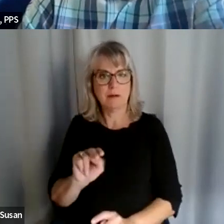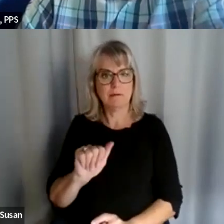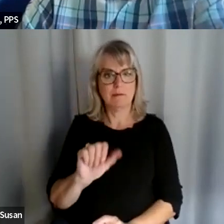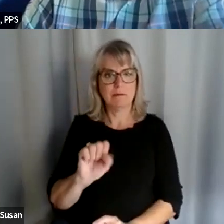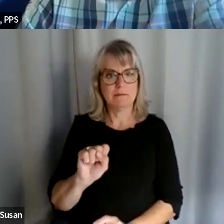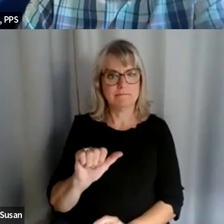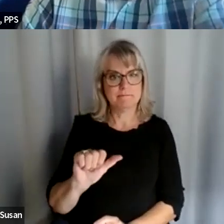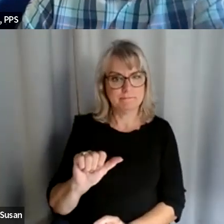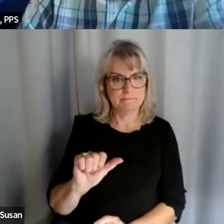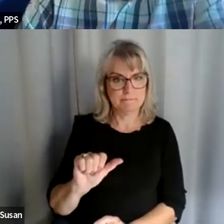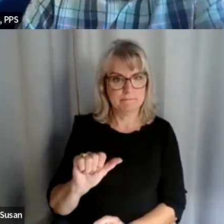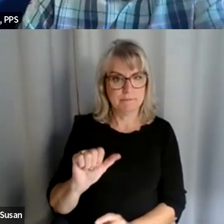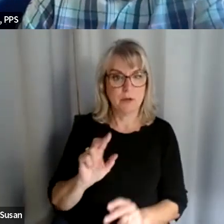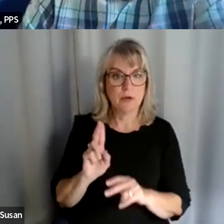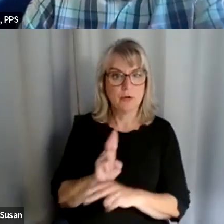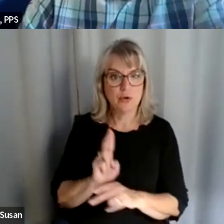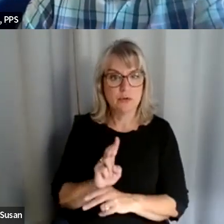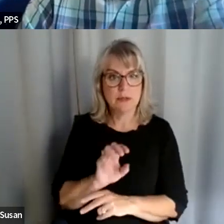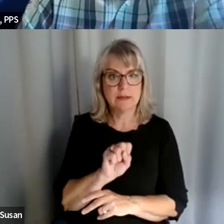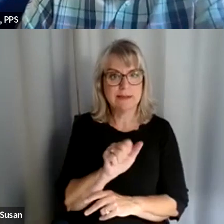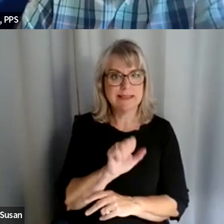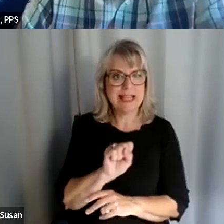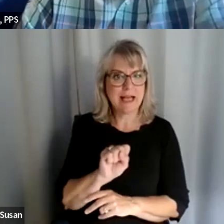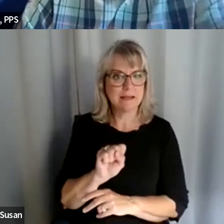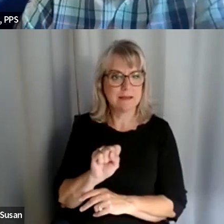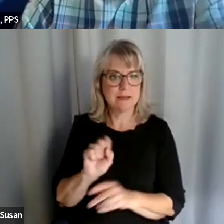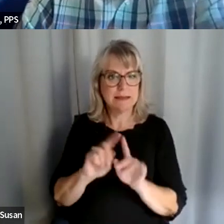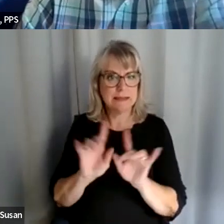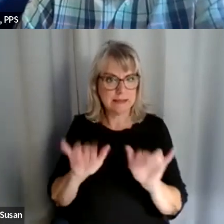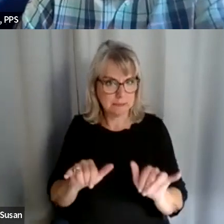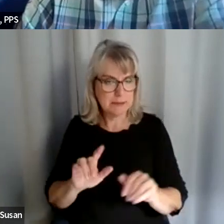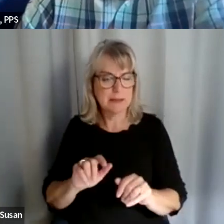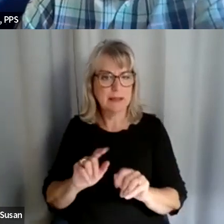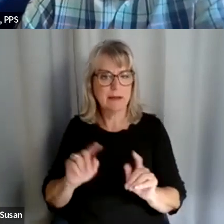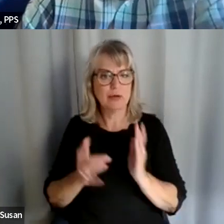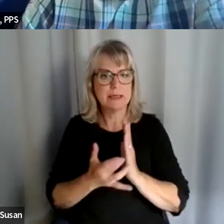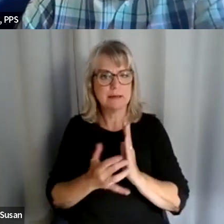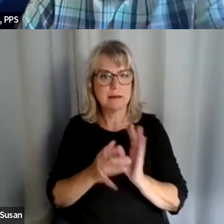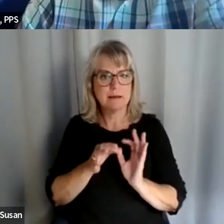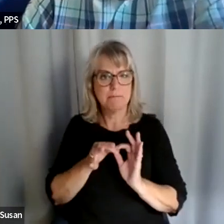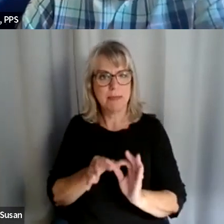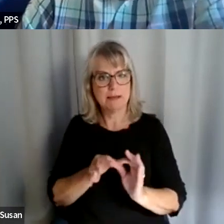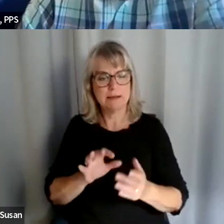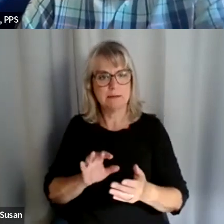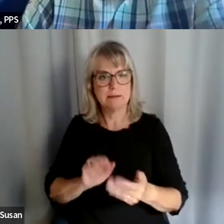who are using SAS systems and other technology-based approaches